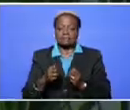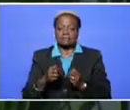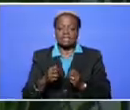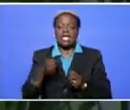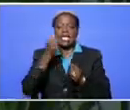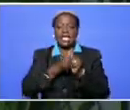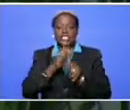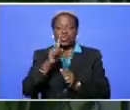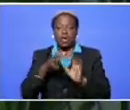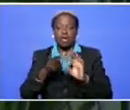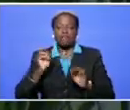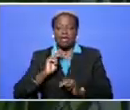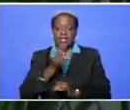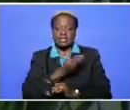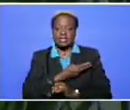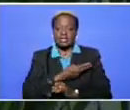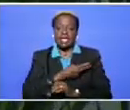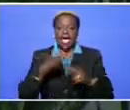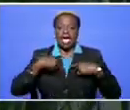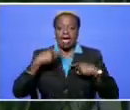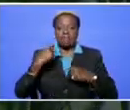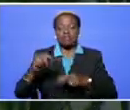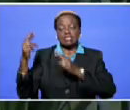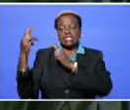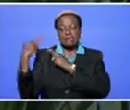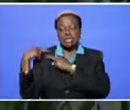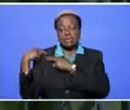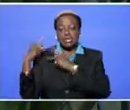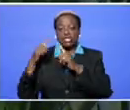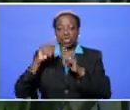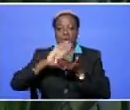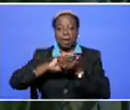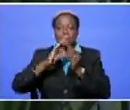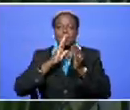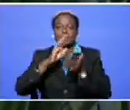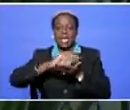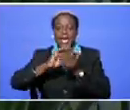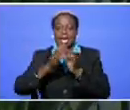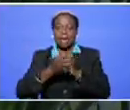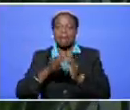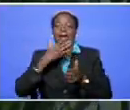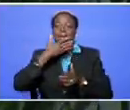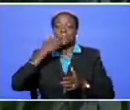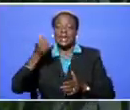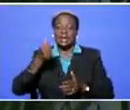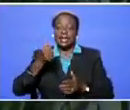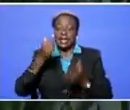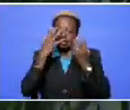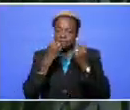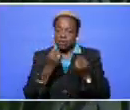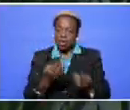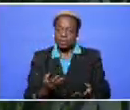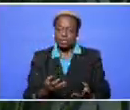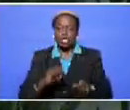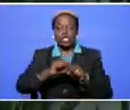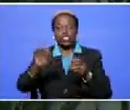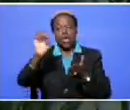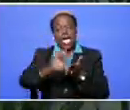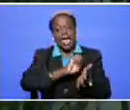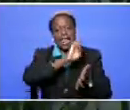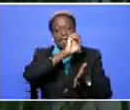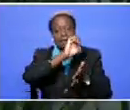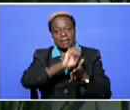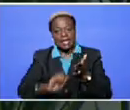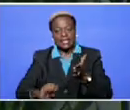Indeed, each one of us have the responsibility to become better informed so as we could eliminate